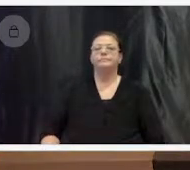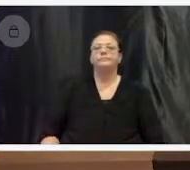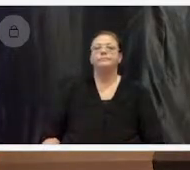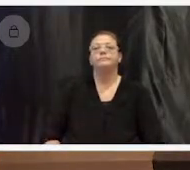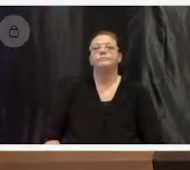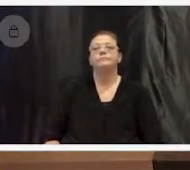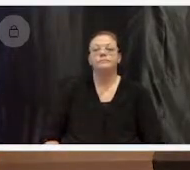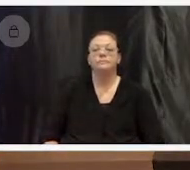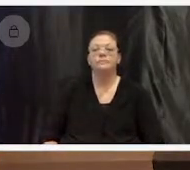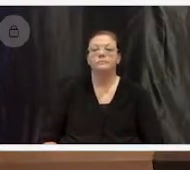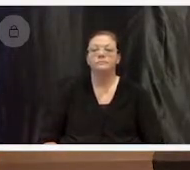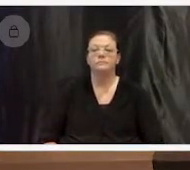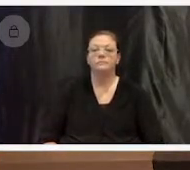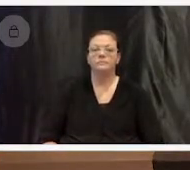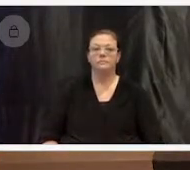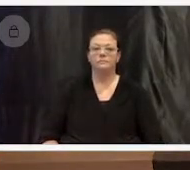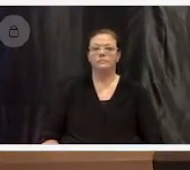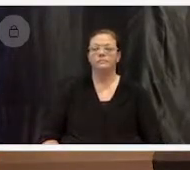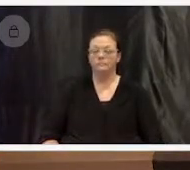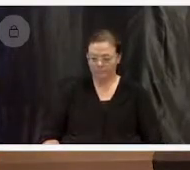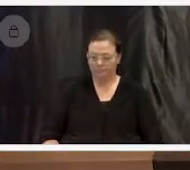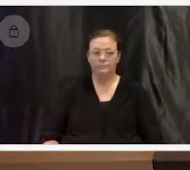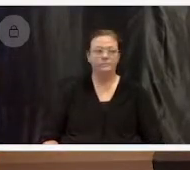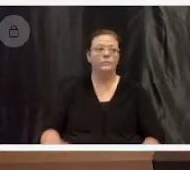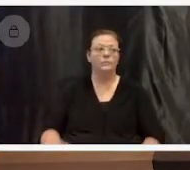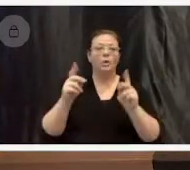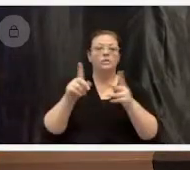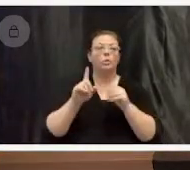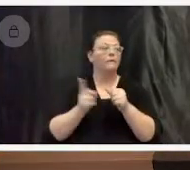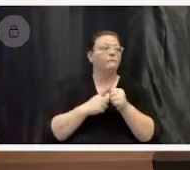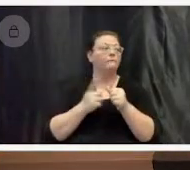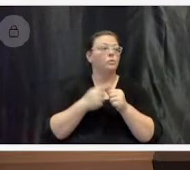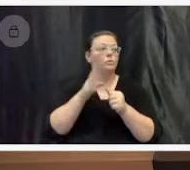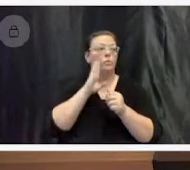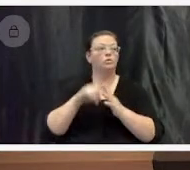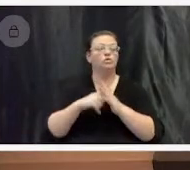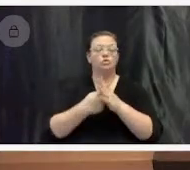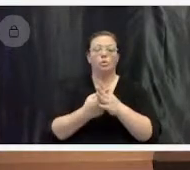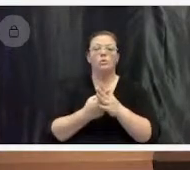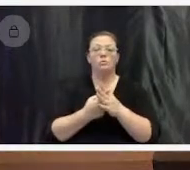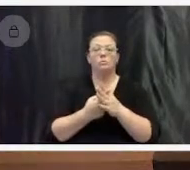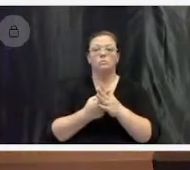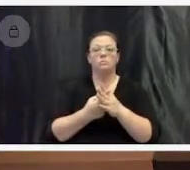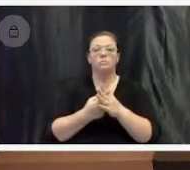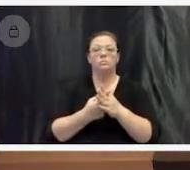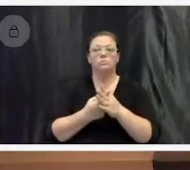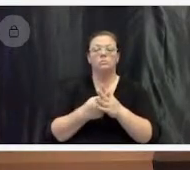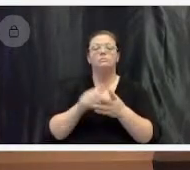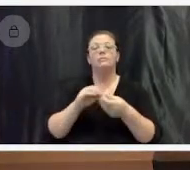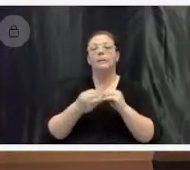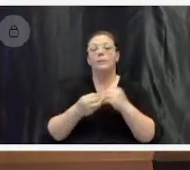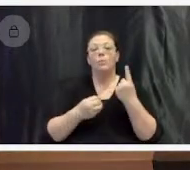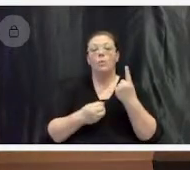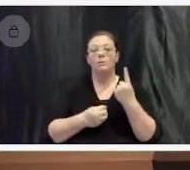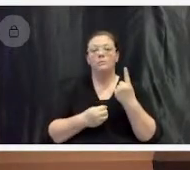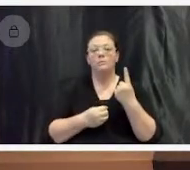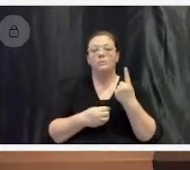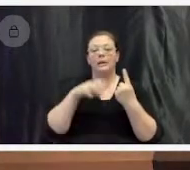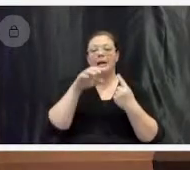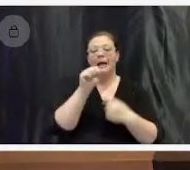All right, so the first one we will start off here with is Item number 1,